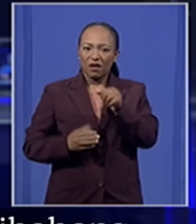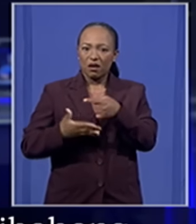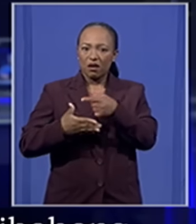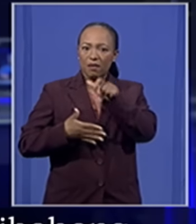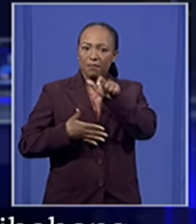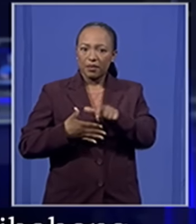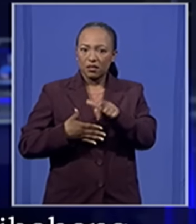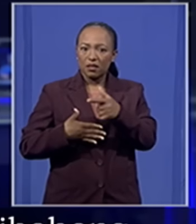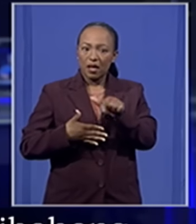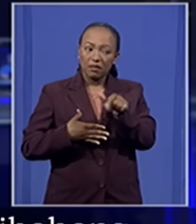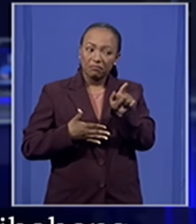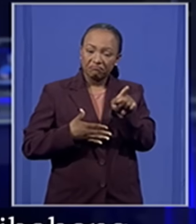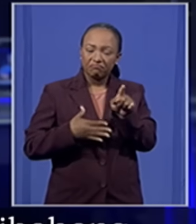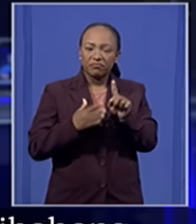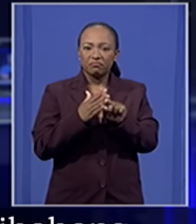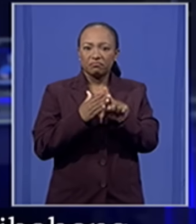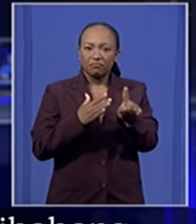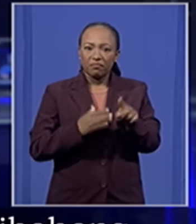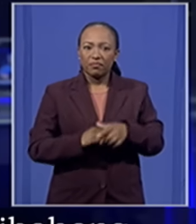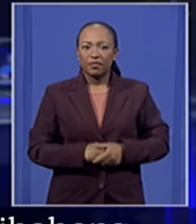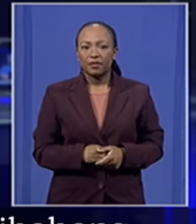ntseng ba iphile diminyane.